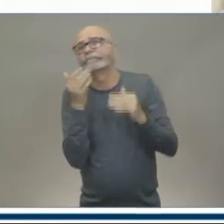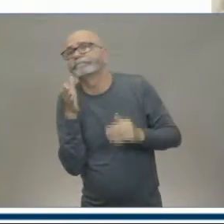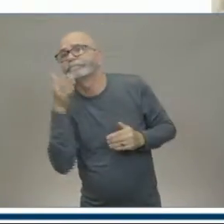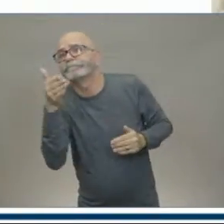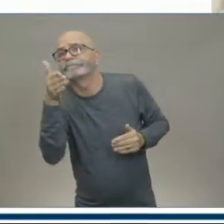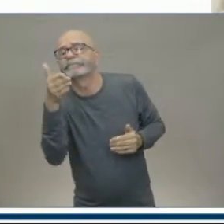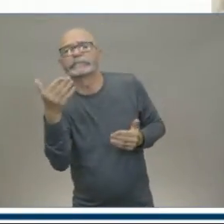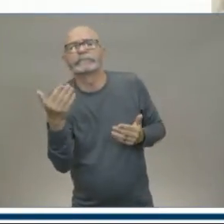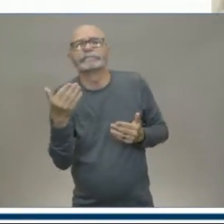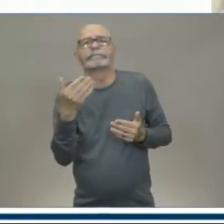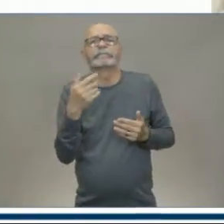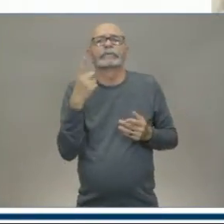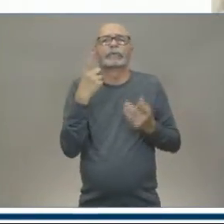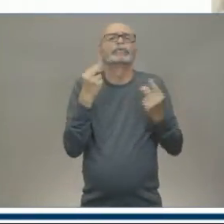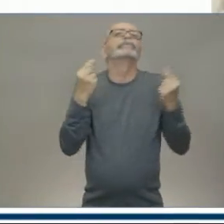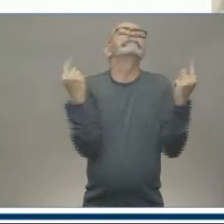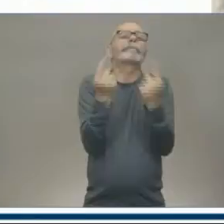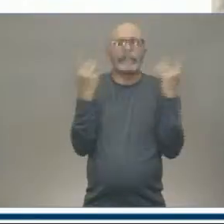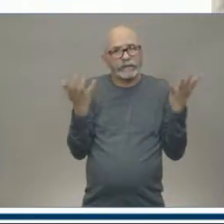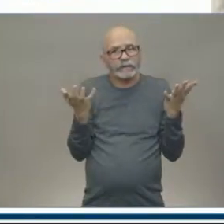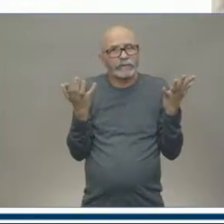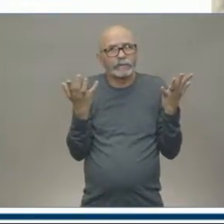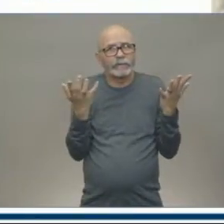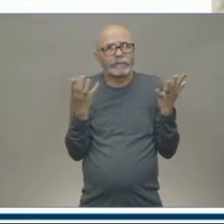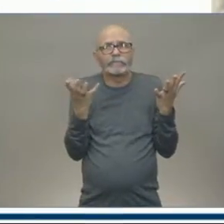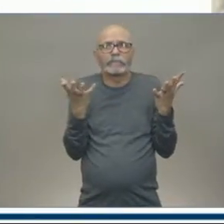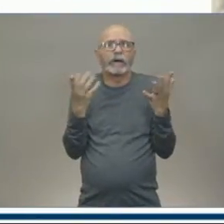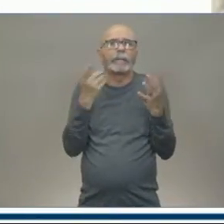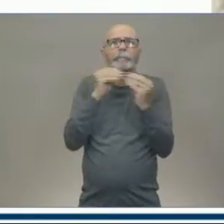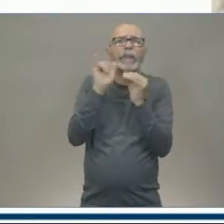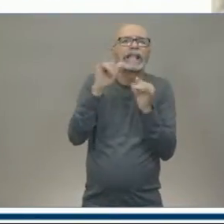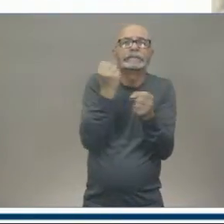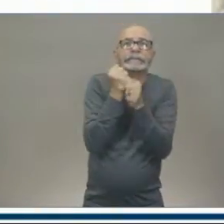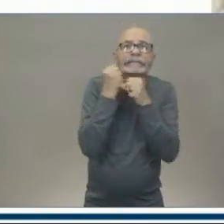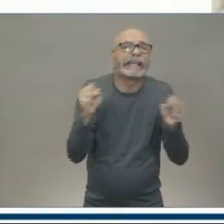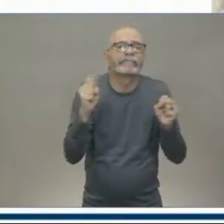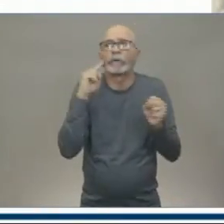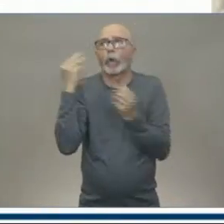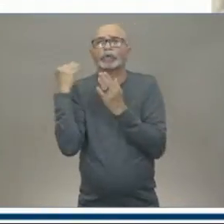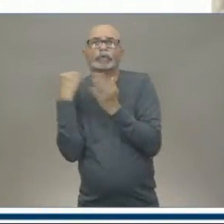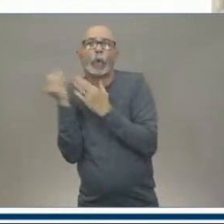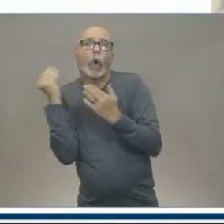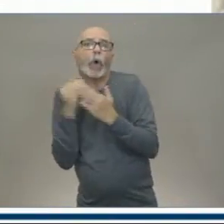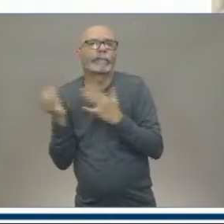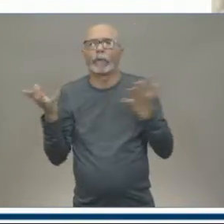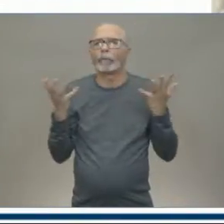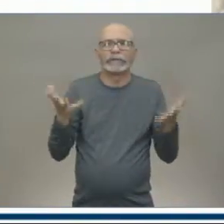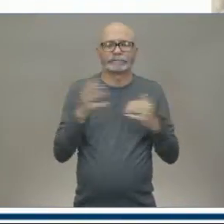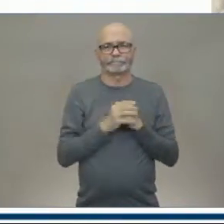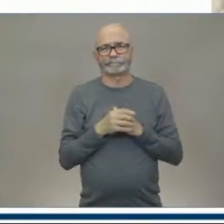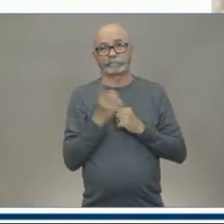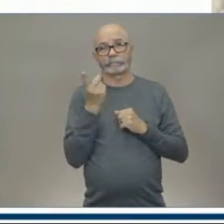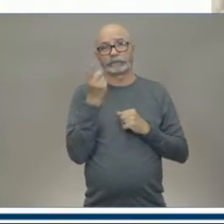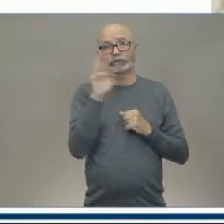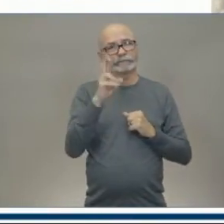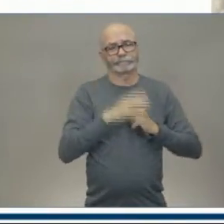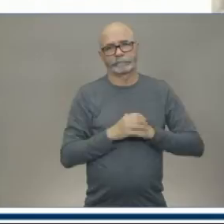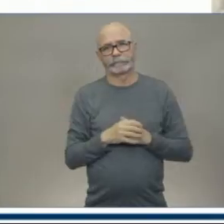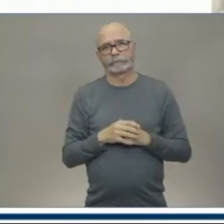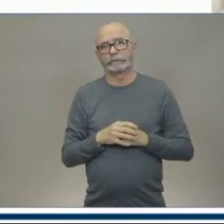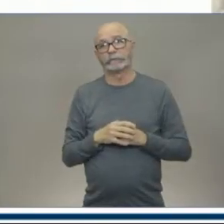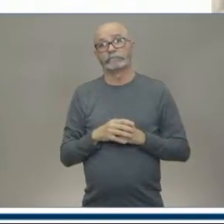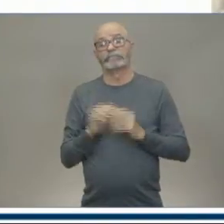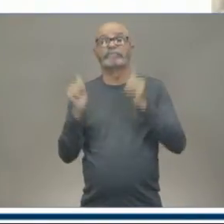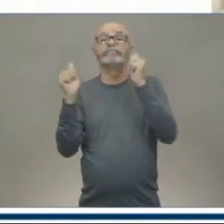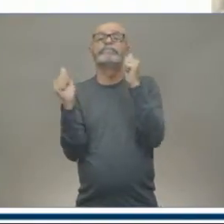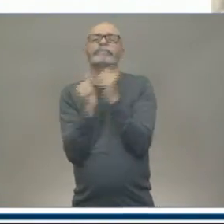safety of people doing shopping there for the next few weeks? So there's two things we have in place already. We have most of our retail